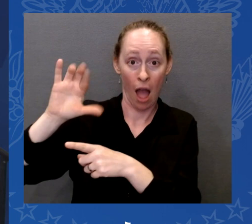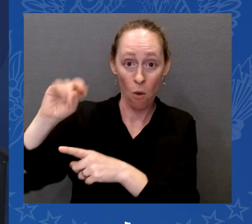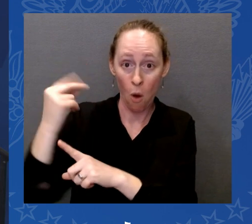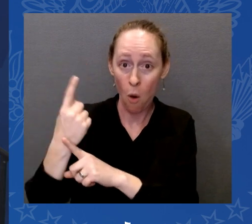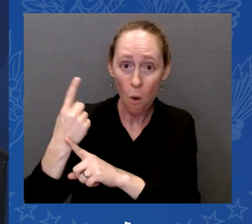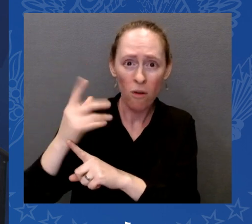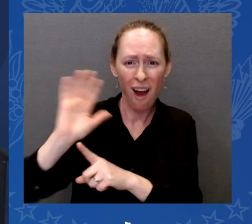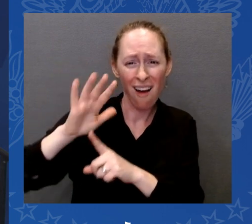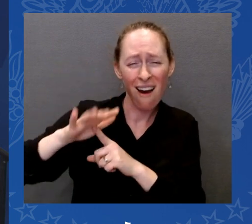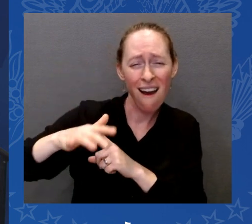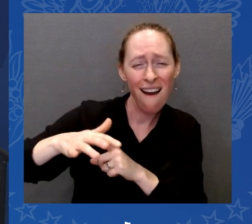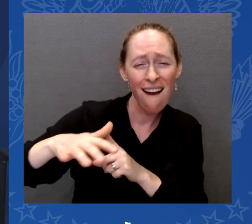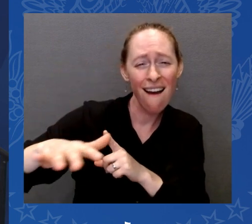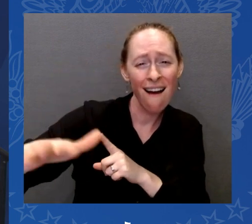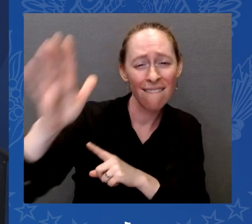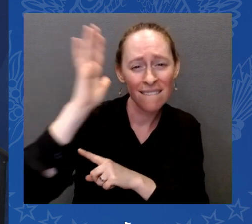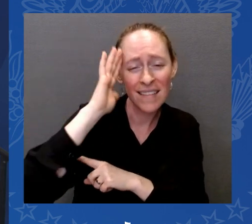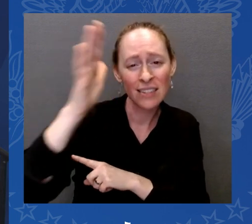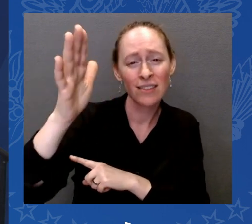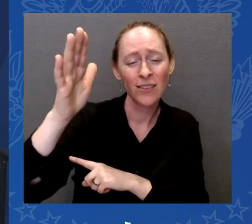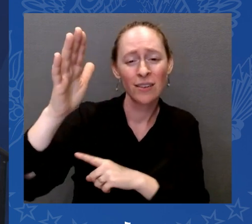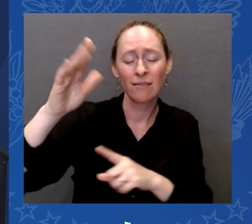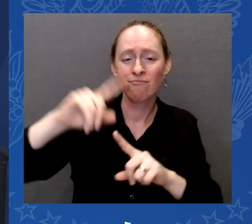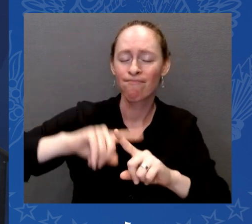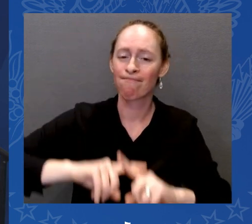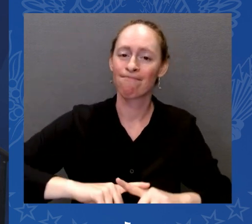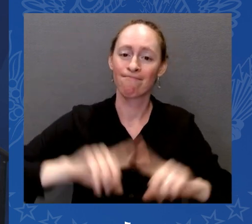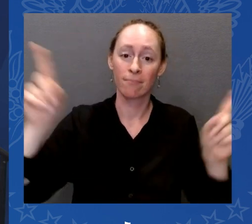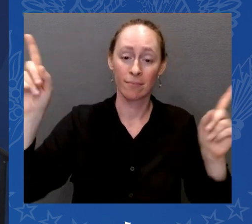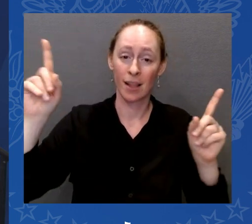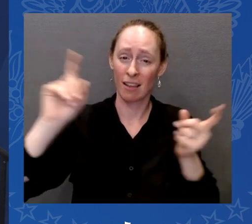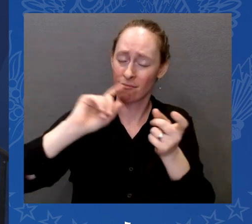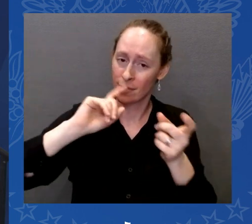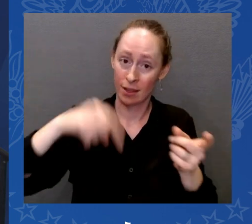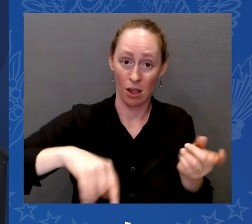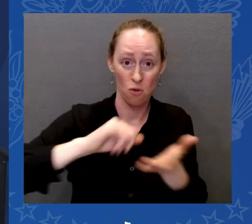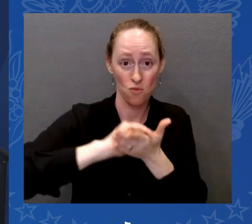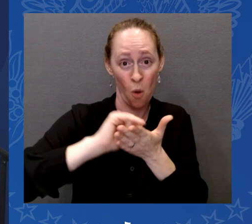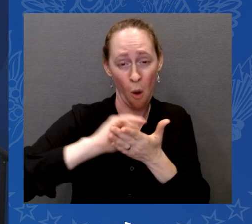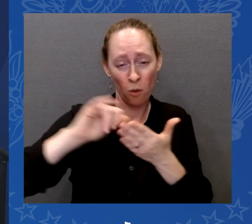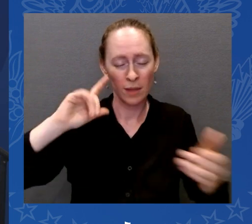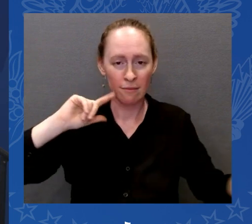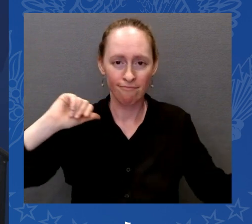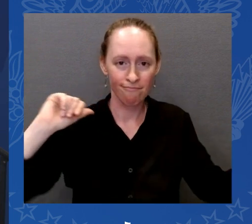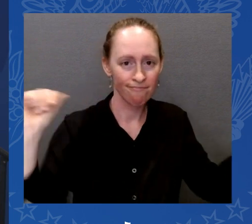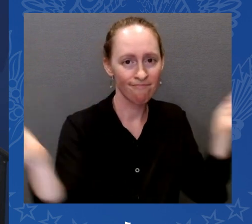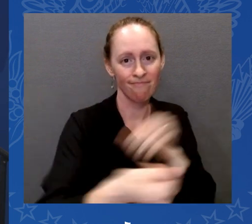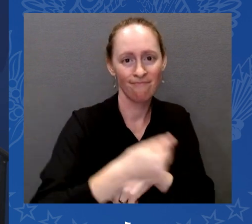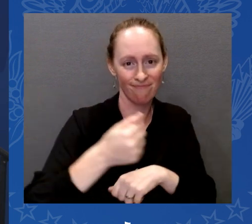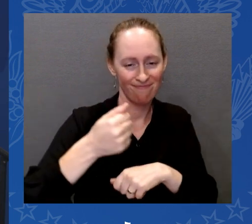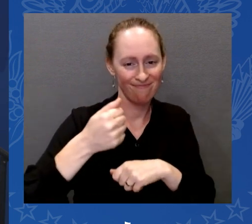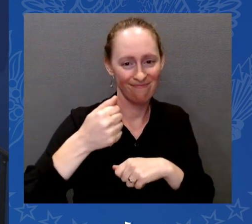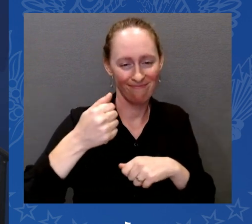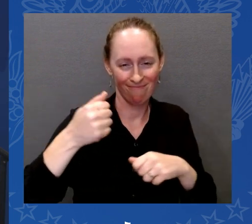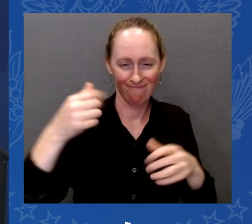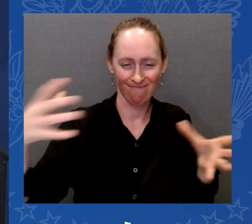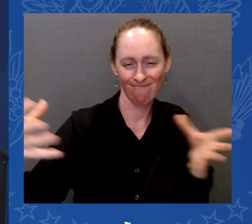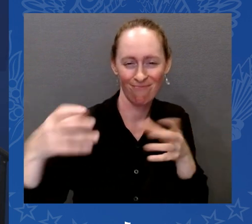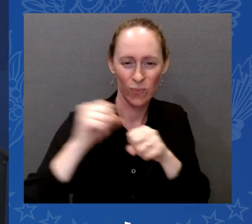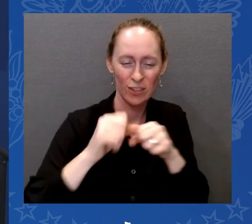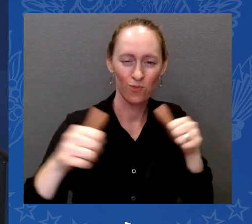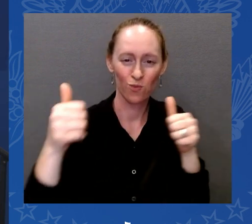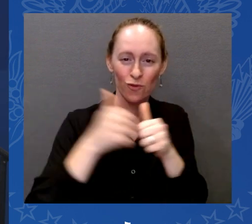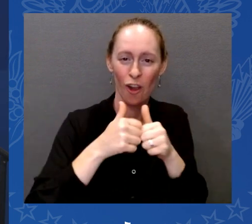New York as together we build a world-class semiconductor hub. Transformational for the United States and the